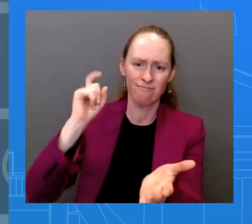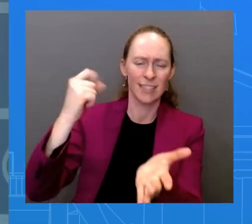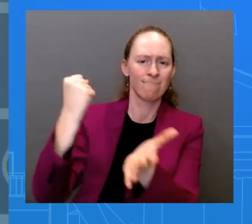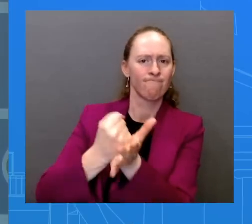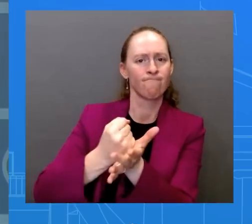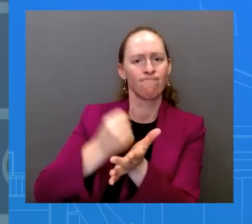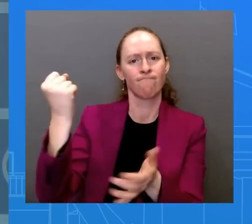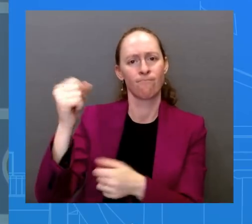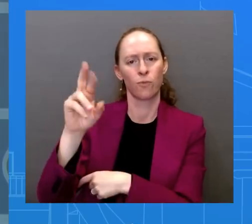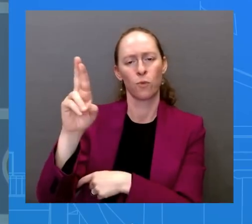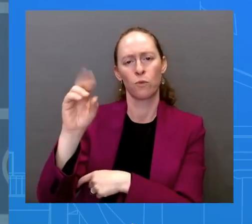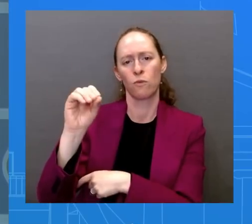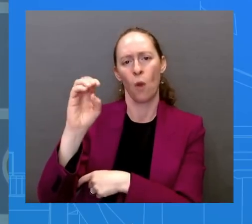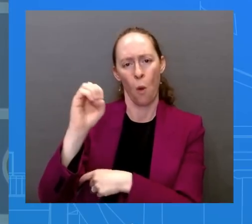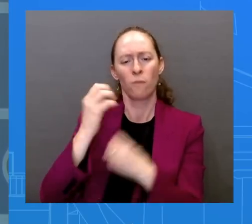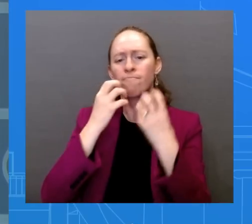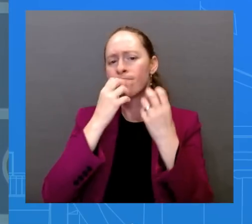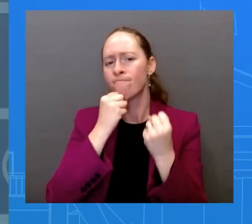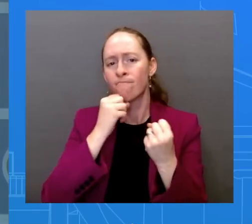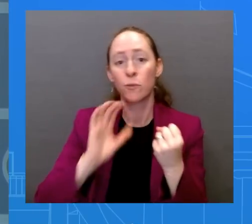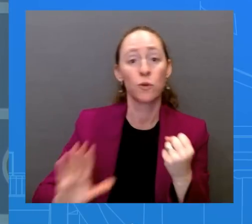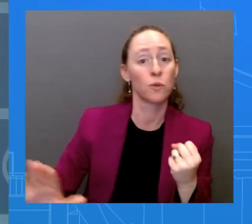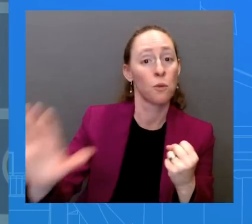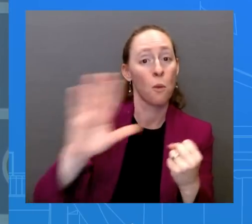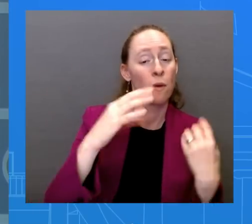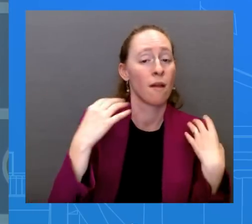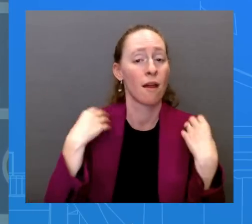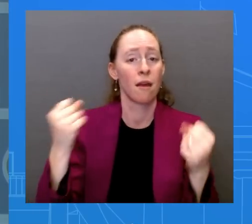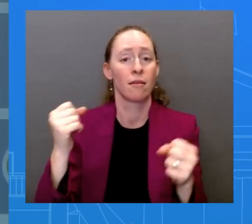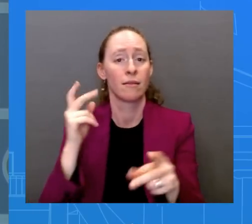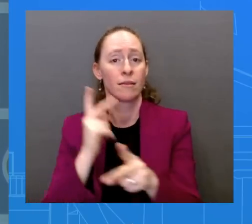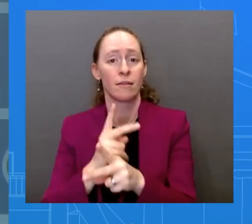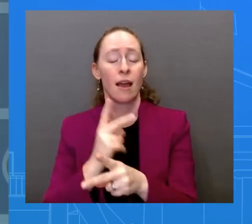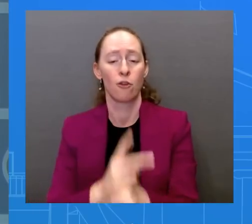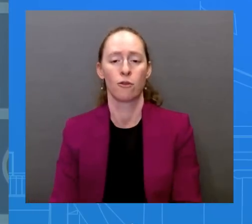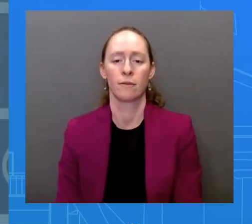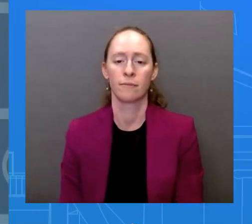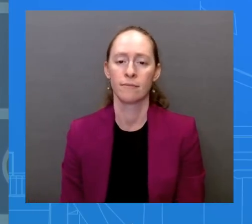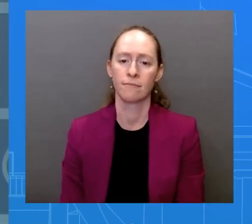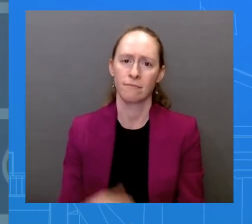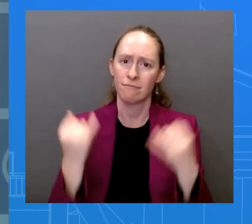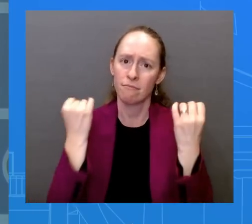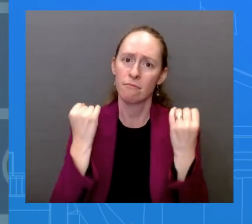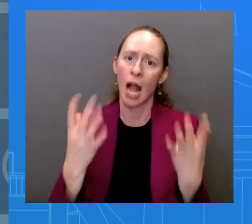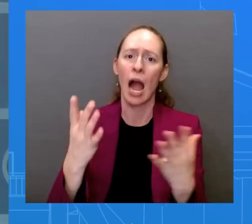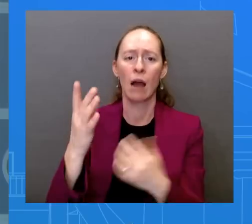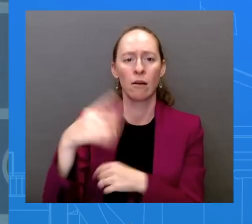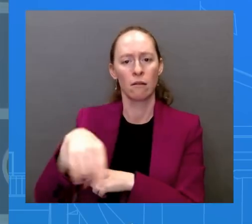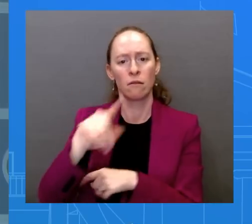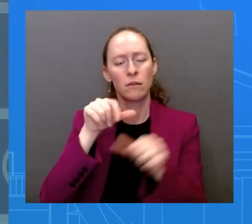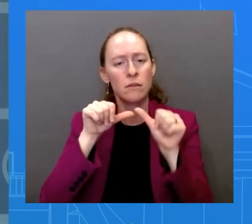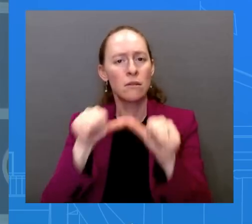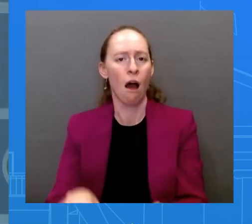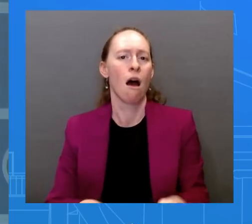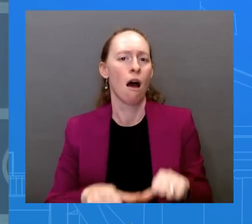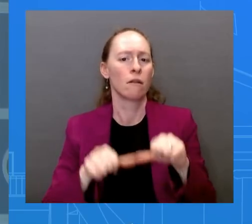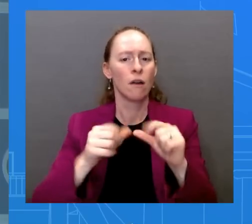enduring these daily attacks on our most fundamental rights, the risks, too many risks, are at stake.